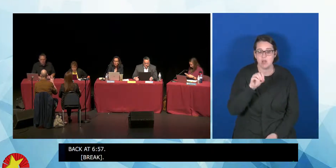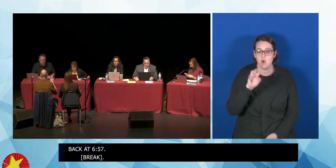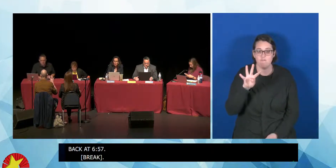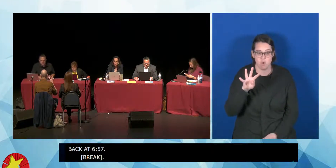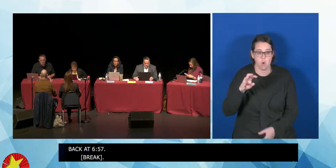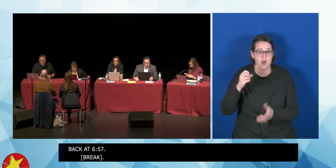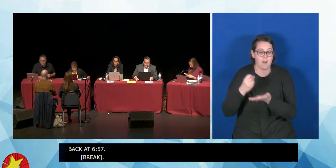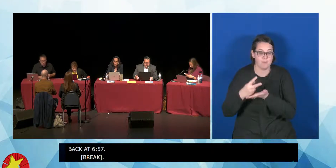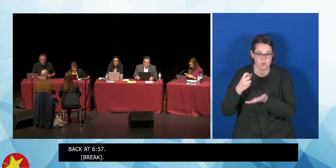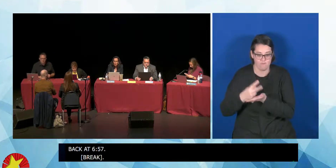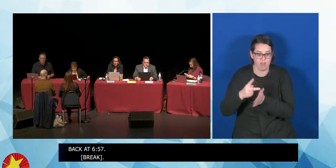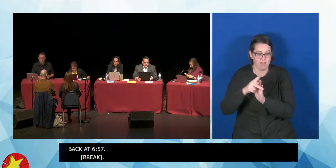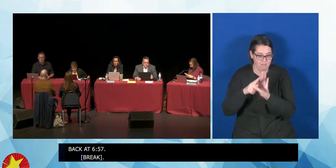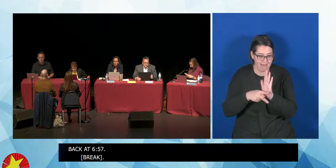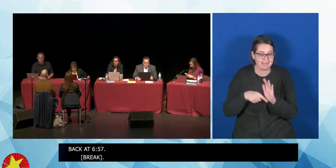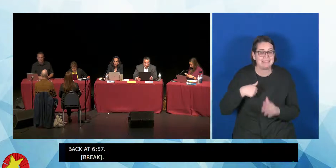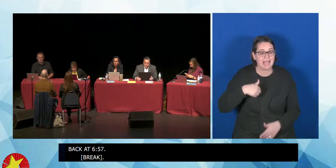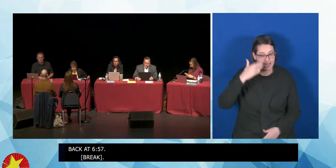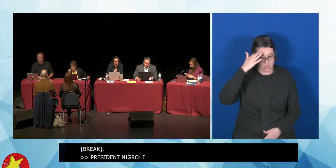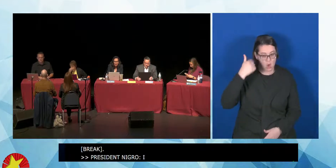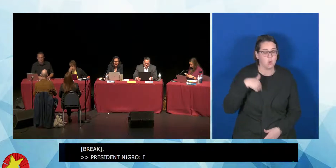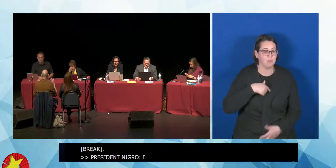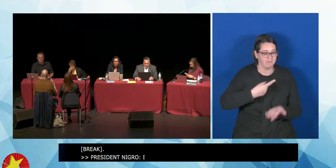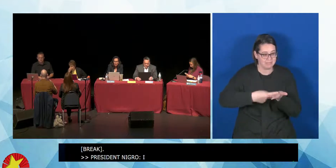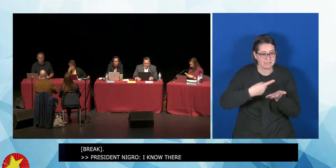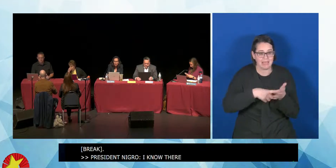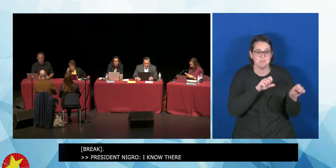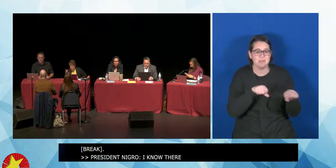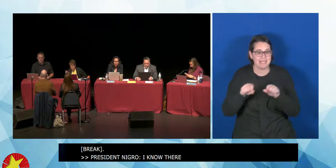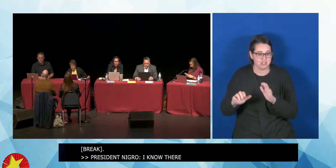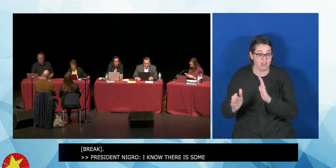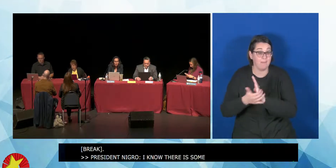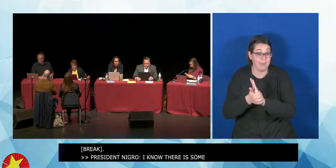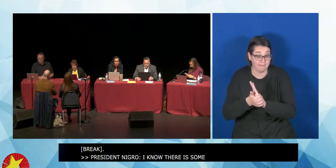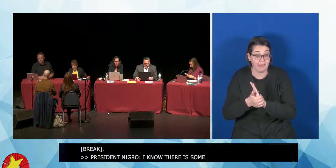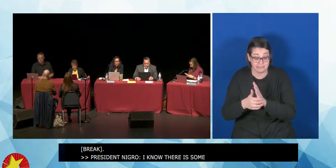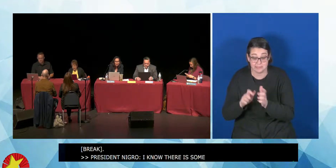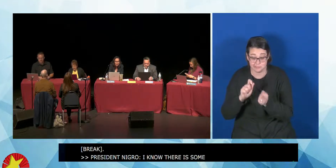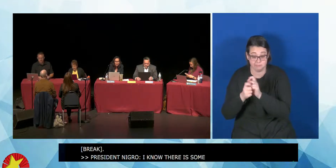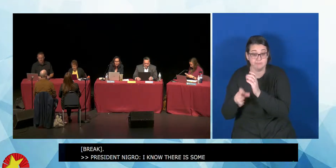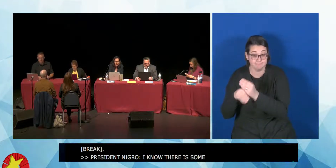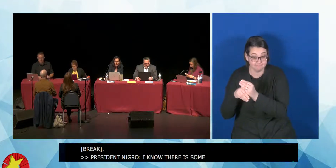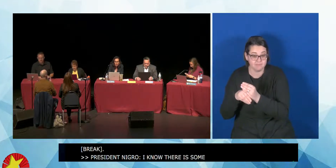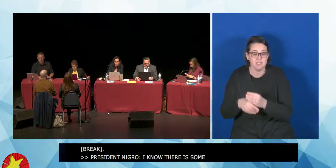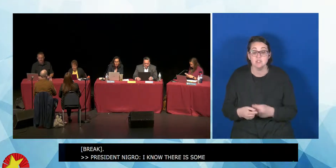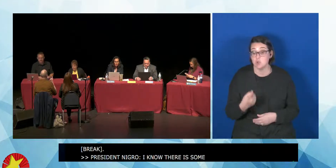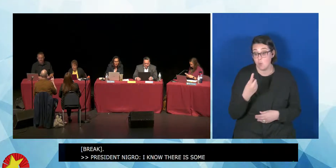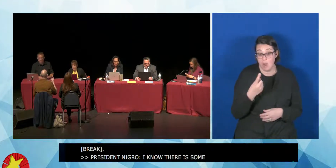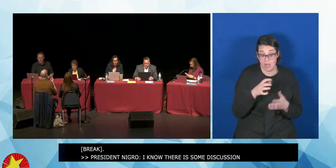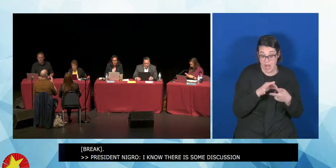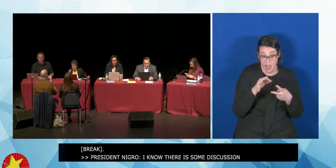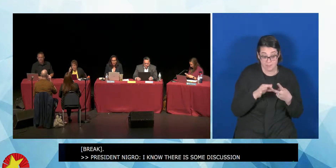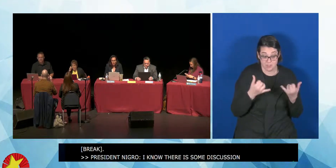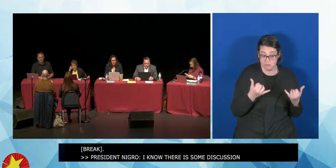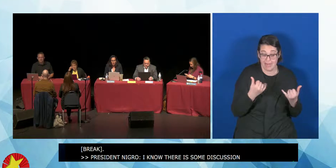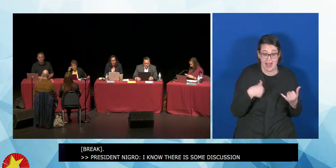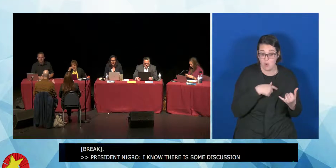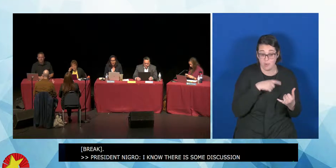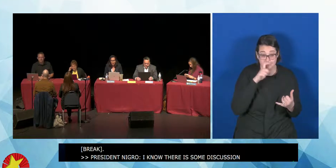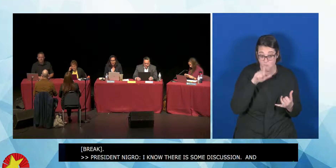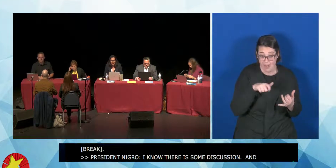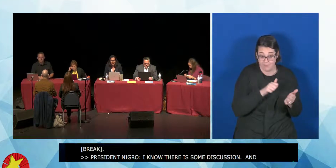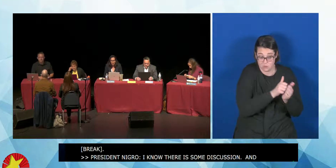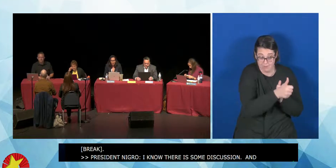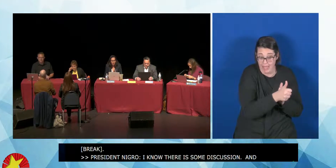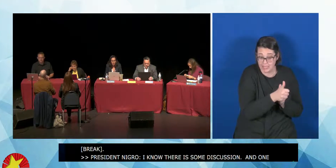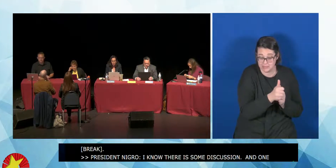there's been some discussion of potential amendments to this. One option is just not to pass policies right now and have them